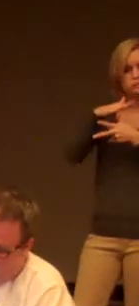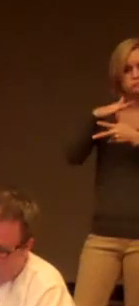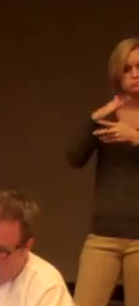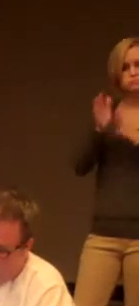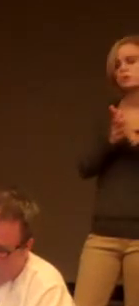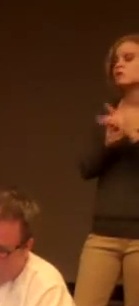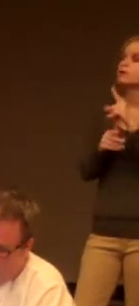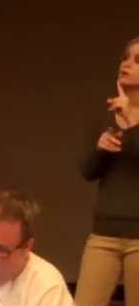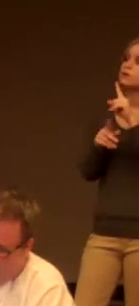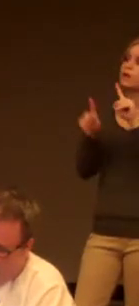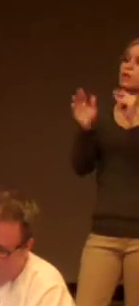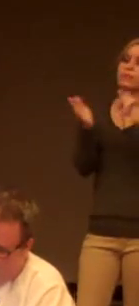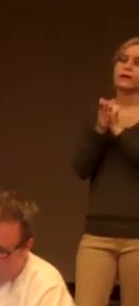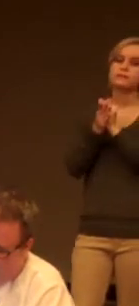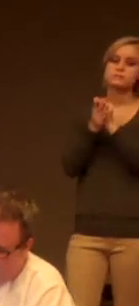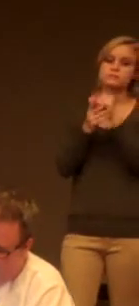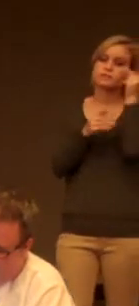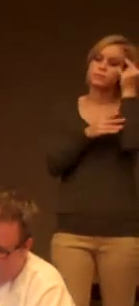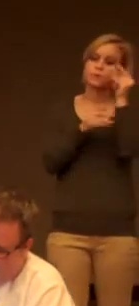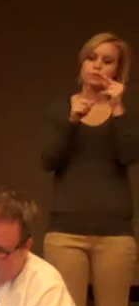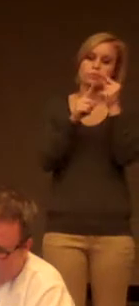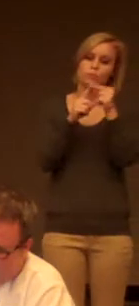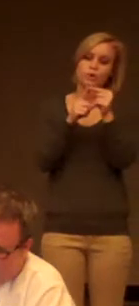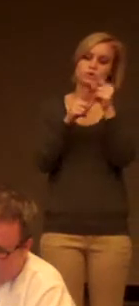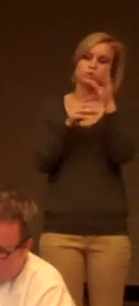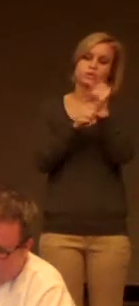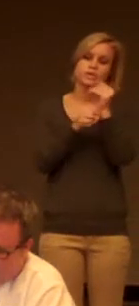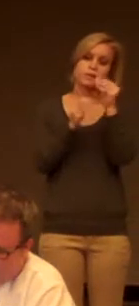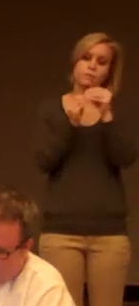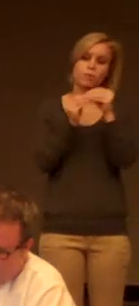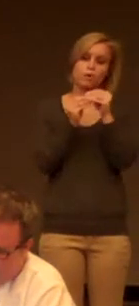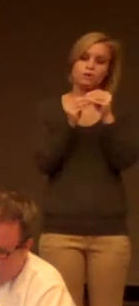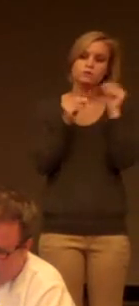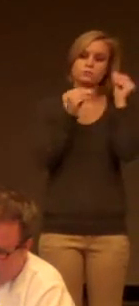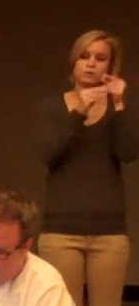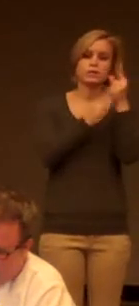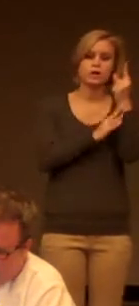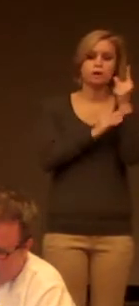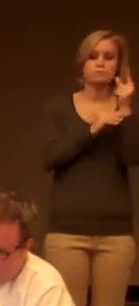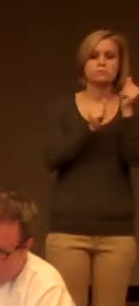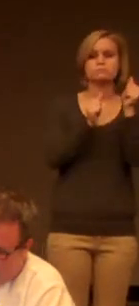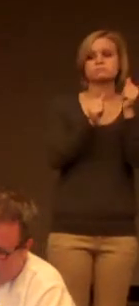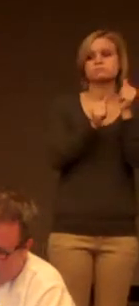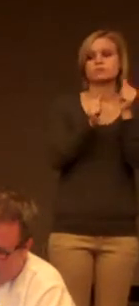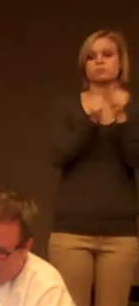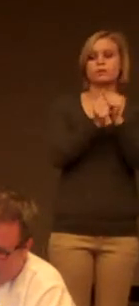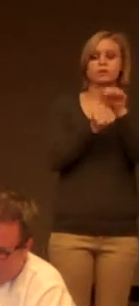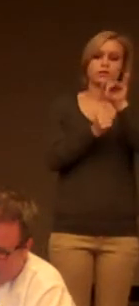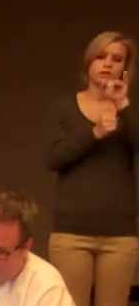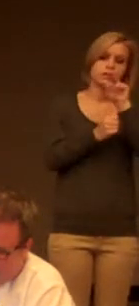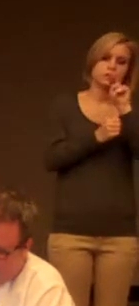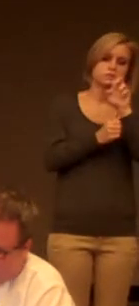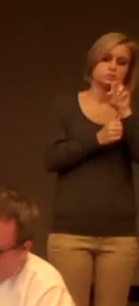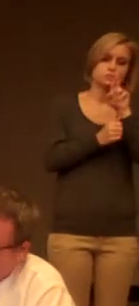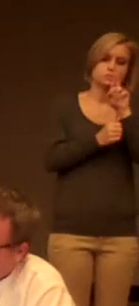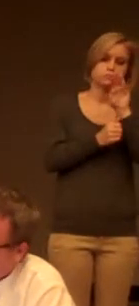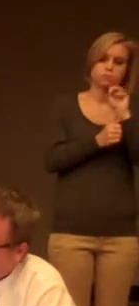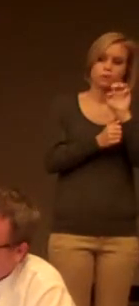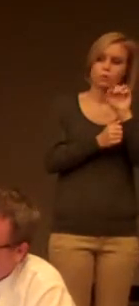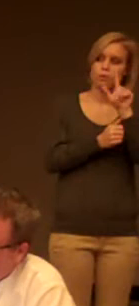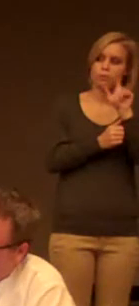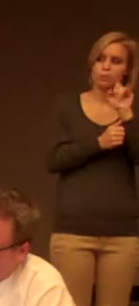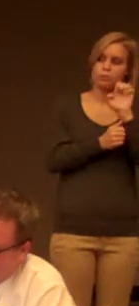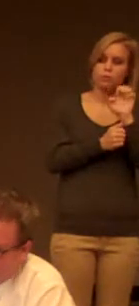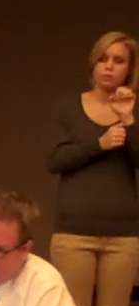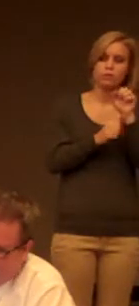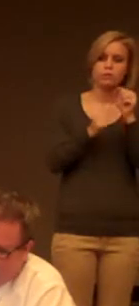So that's a government word for, you can get more for putting up an intermodal than you can put up a parking garage. Okay? But, I